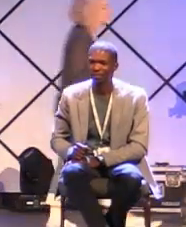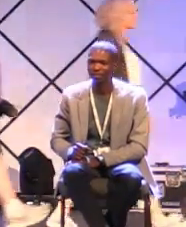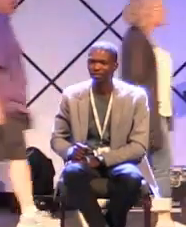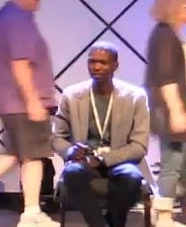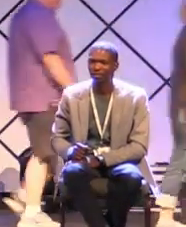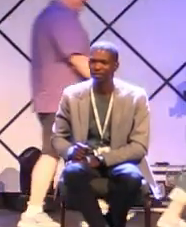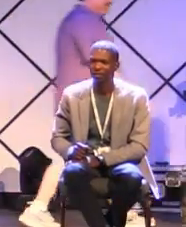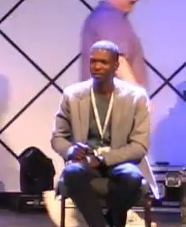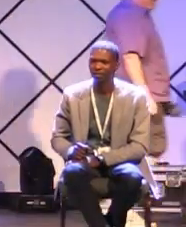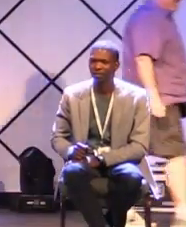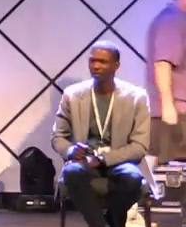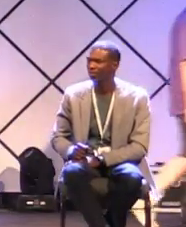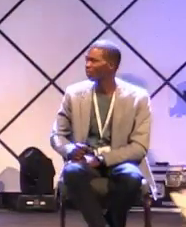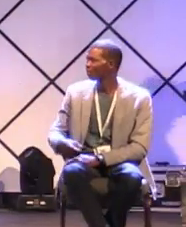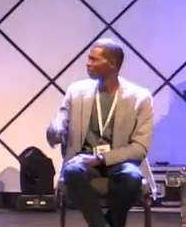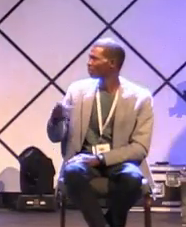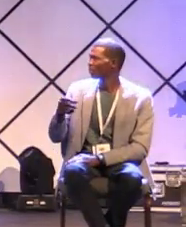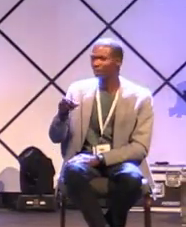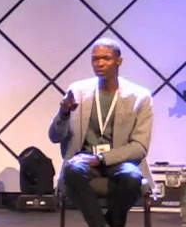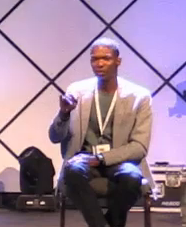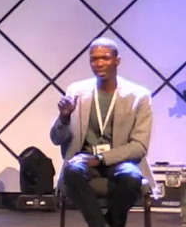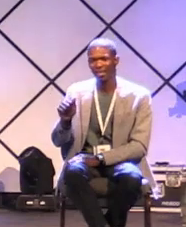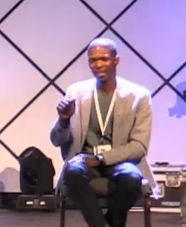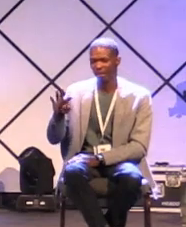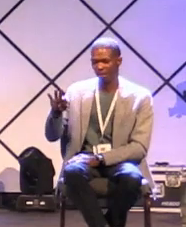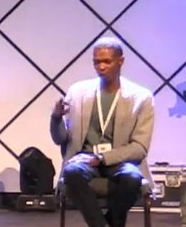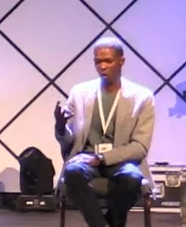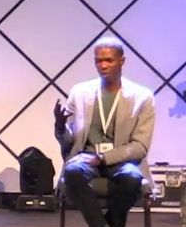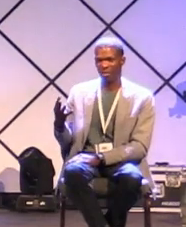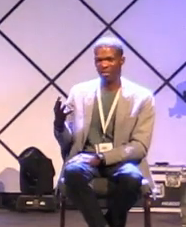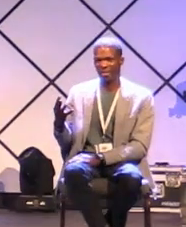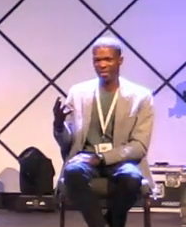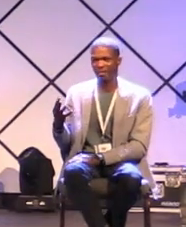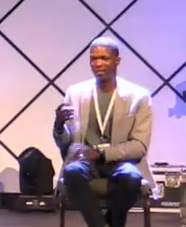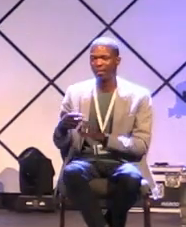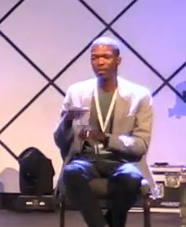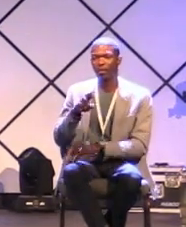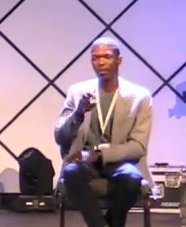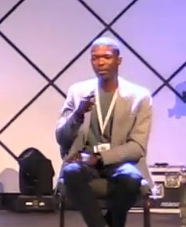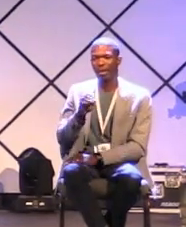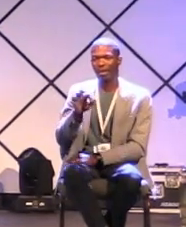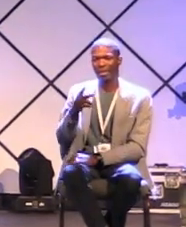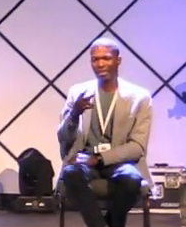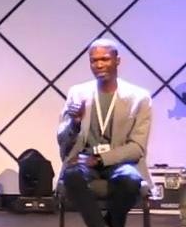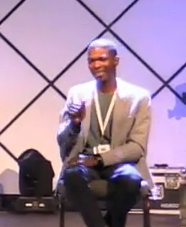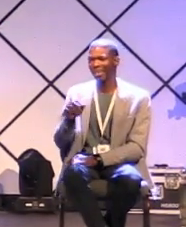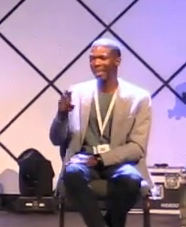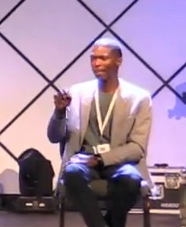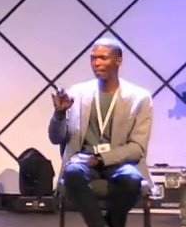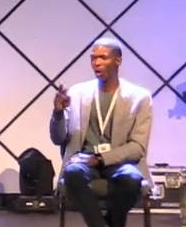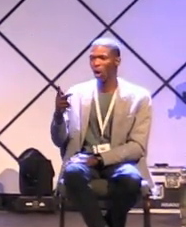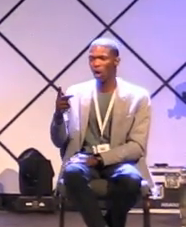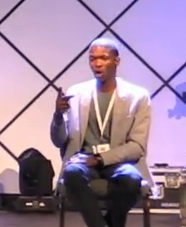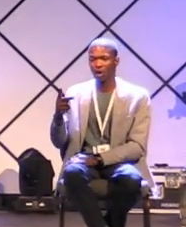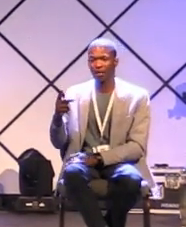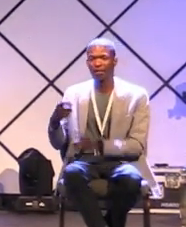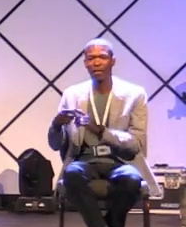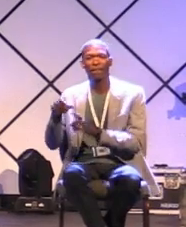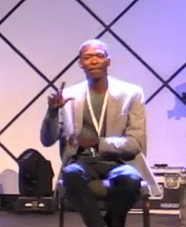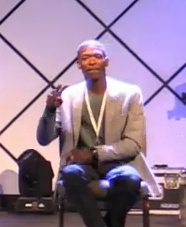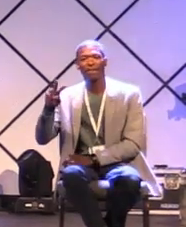And here we have Bria IV, raised by Rebecca, Mark, and Kristen Kearney of Vallejo, California, their 10th